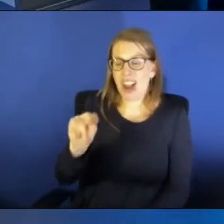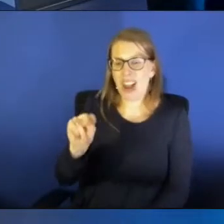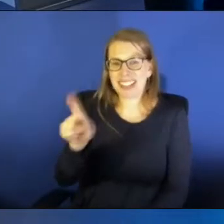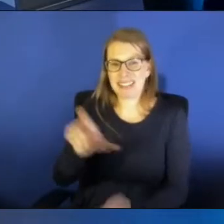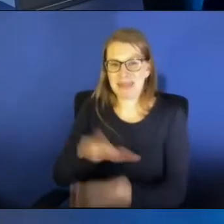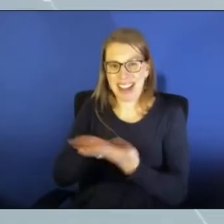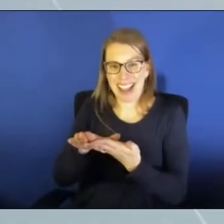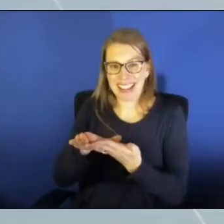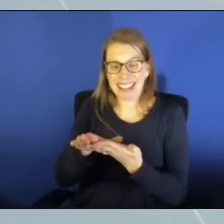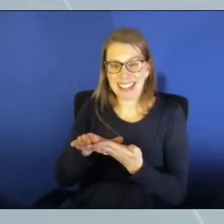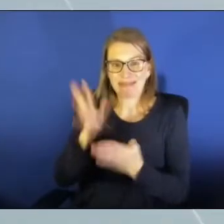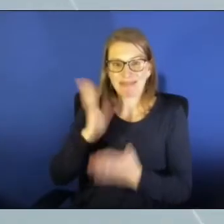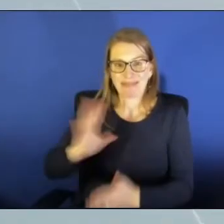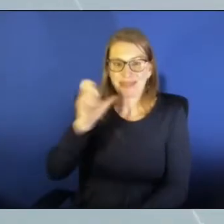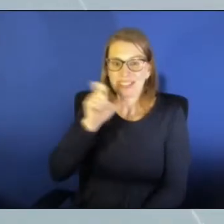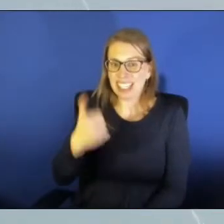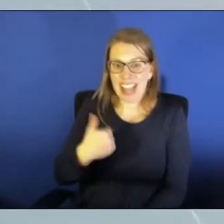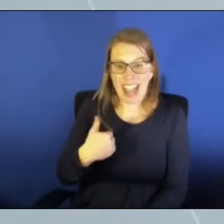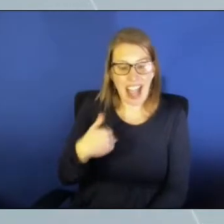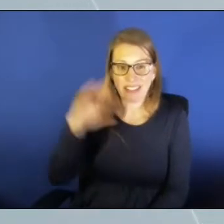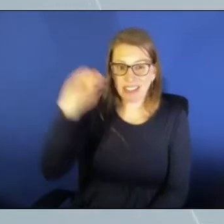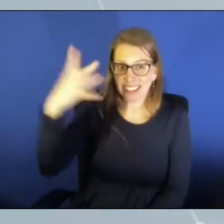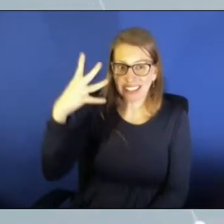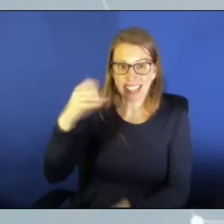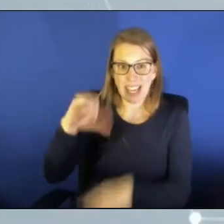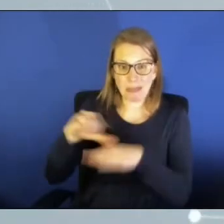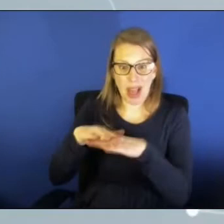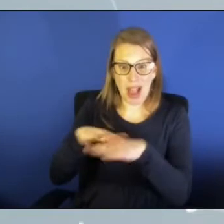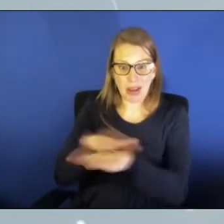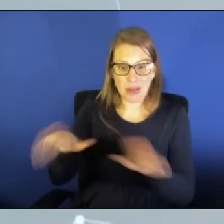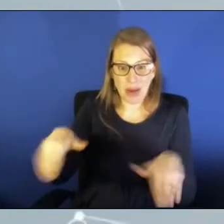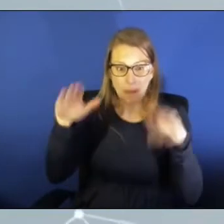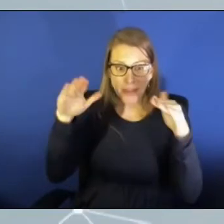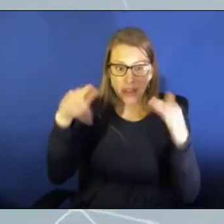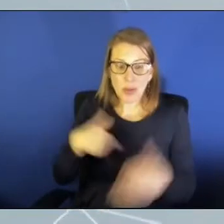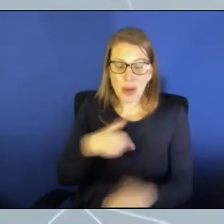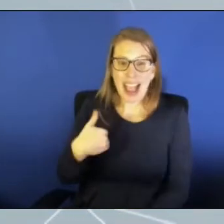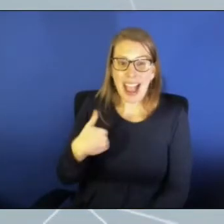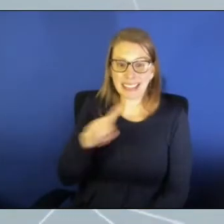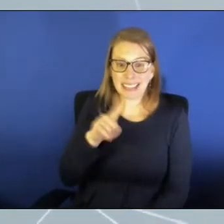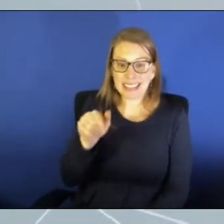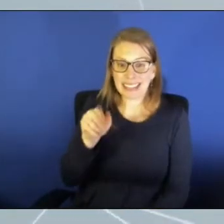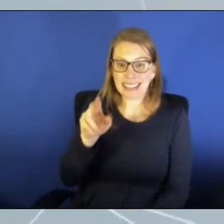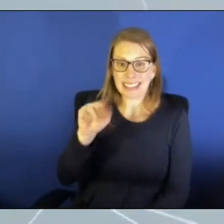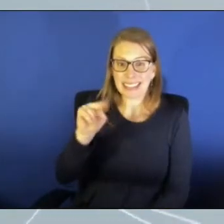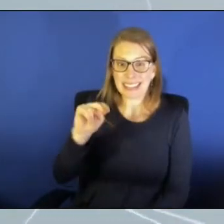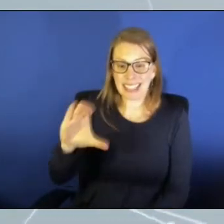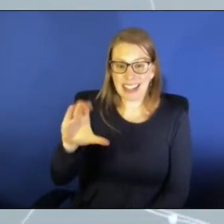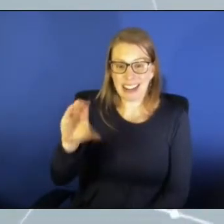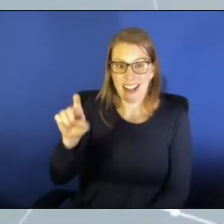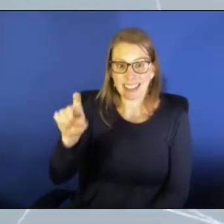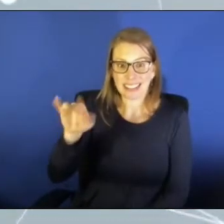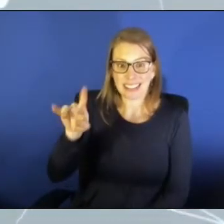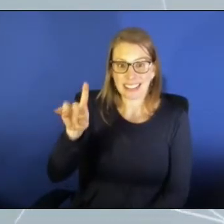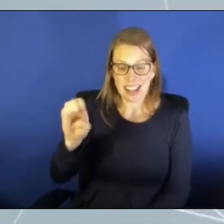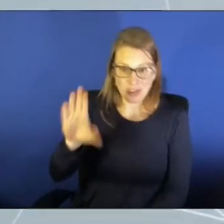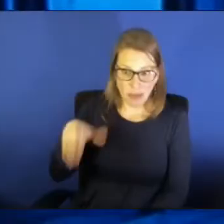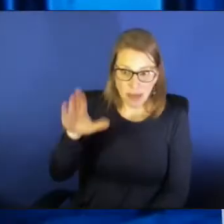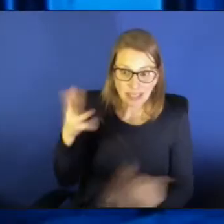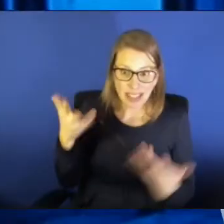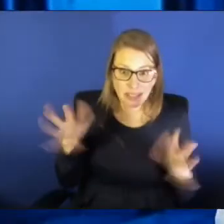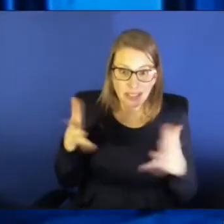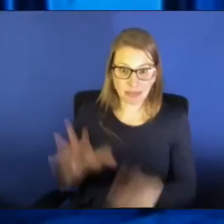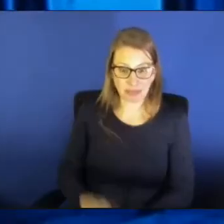have sunblock when we were growing up, right? We had zinc oxide and that was it. I honestly think today's parent